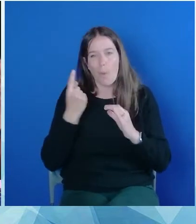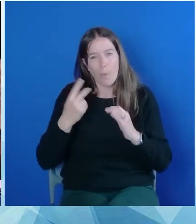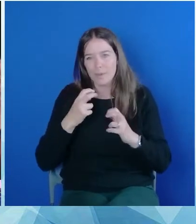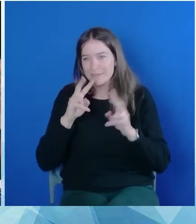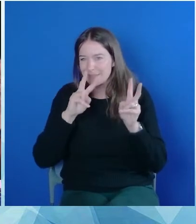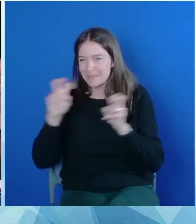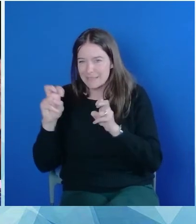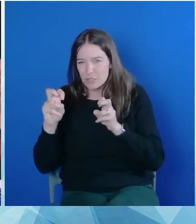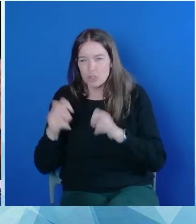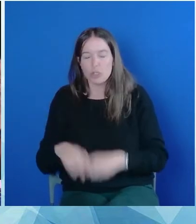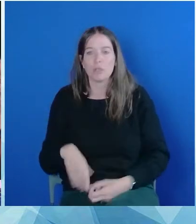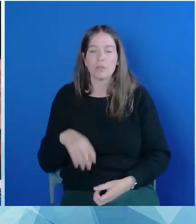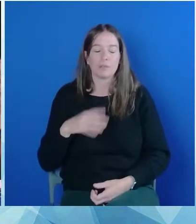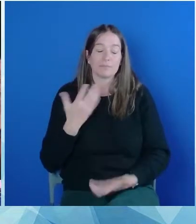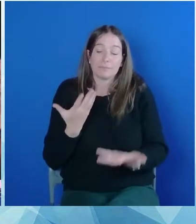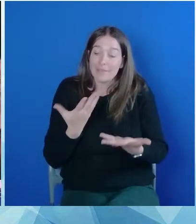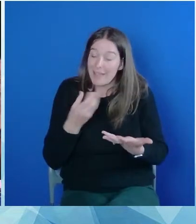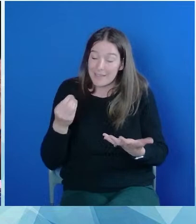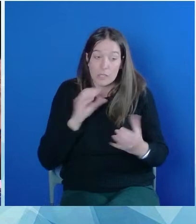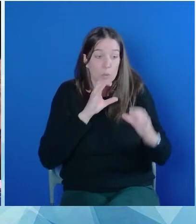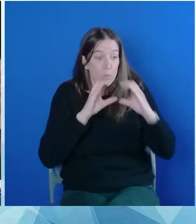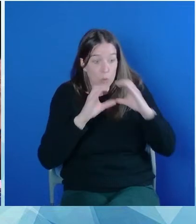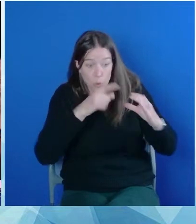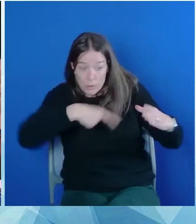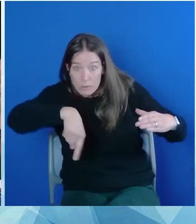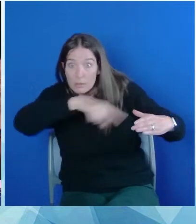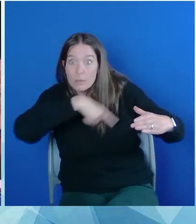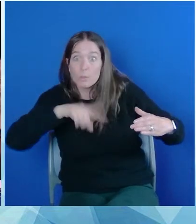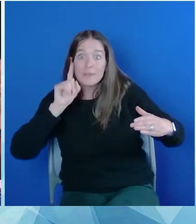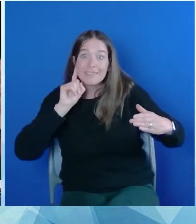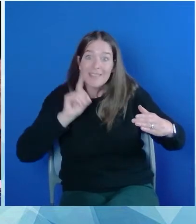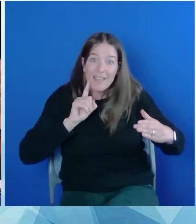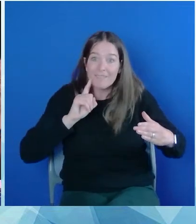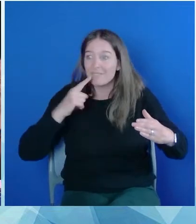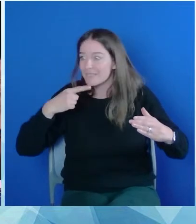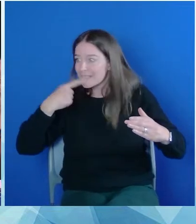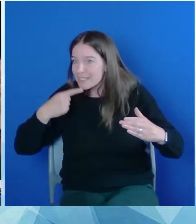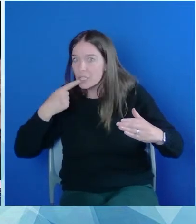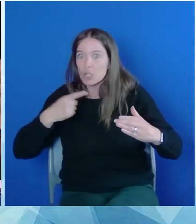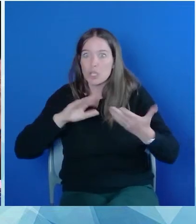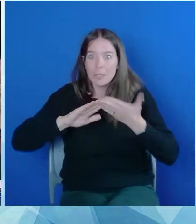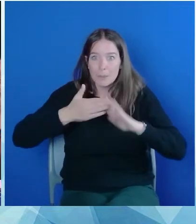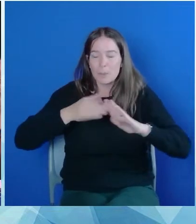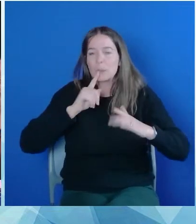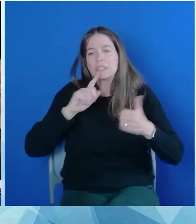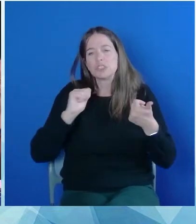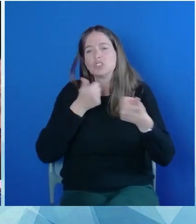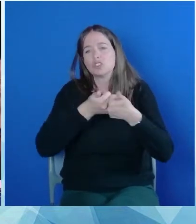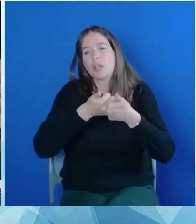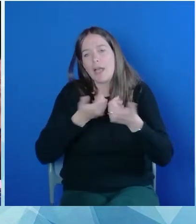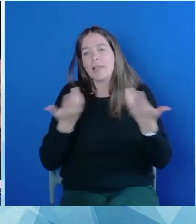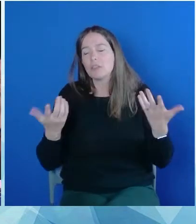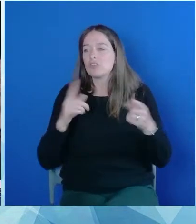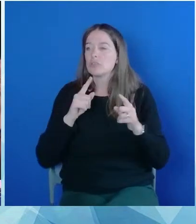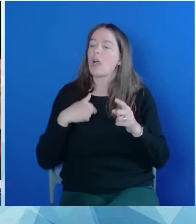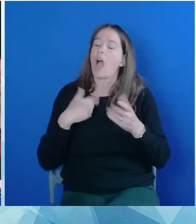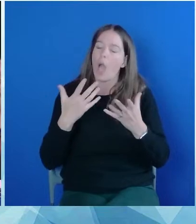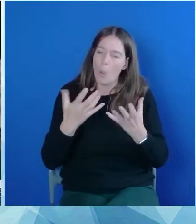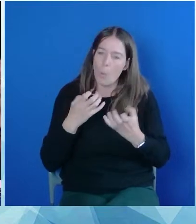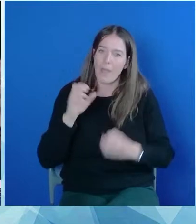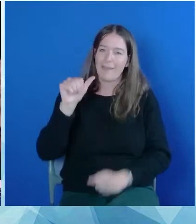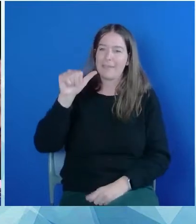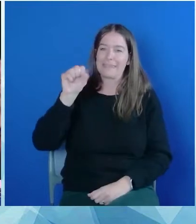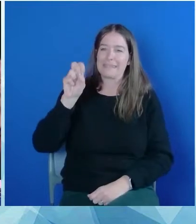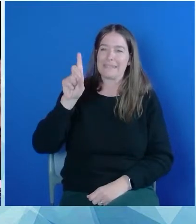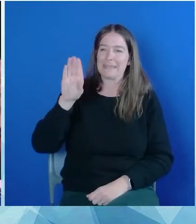deaf and hearing communities has been challenging, and I suppose that's life. But I would love to see ASDB make the best of that situation by bringing